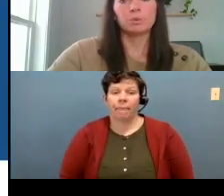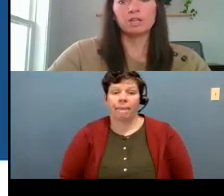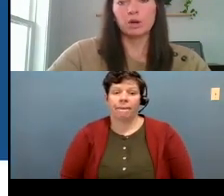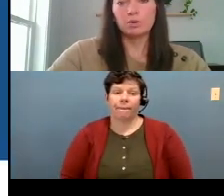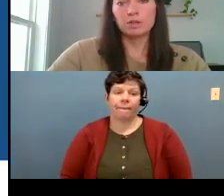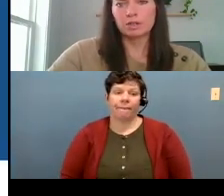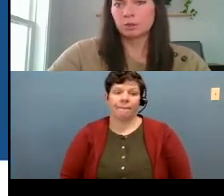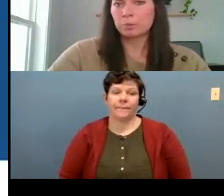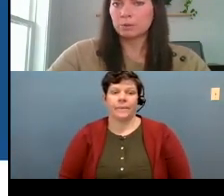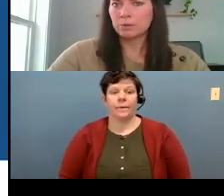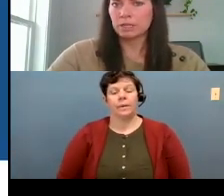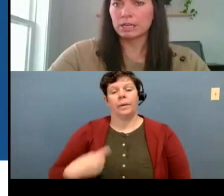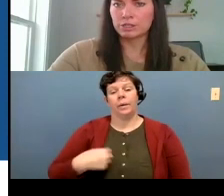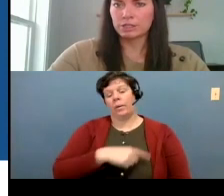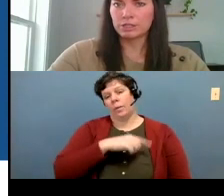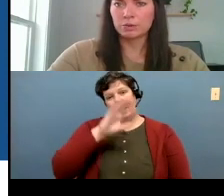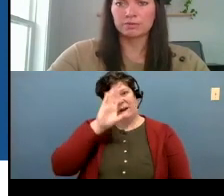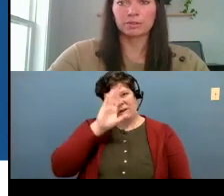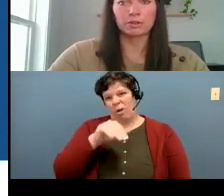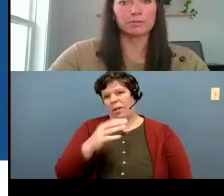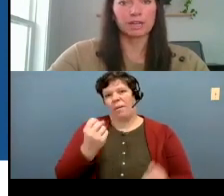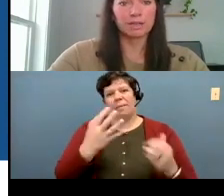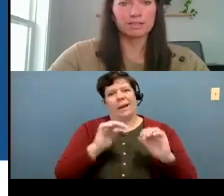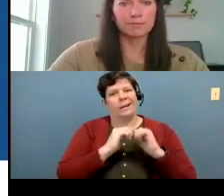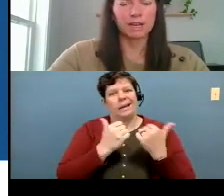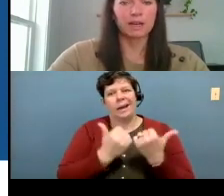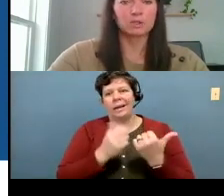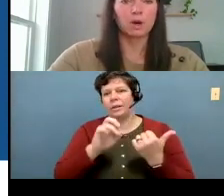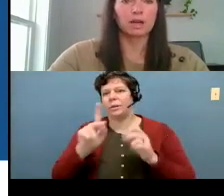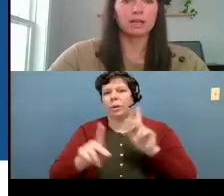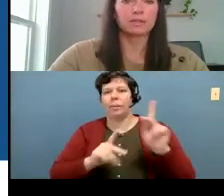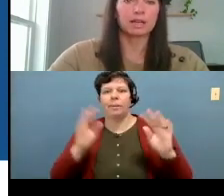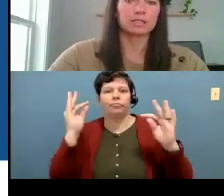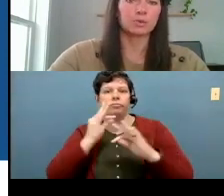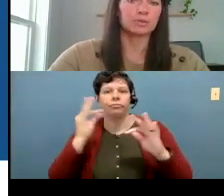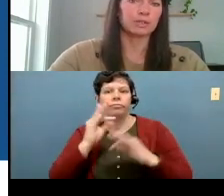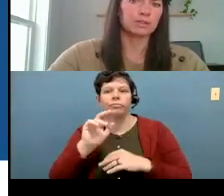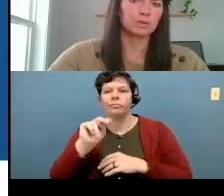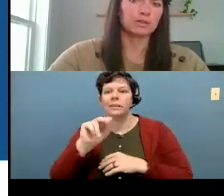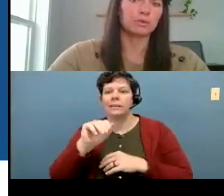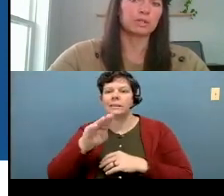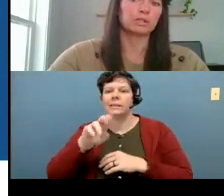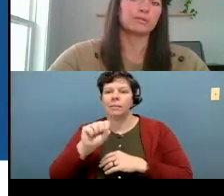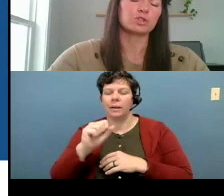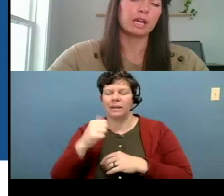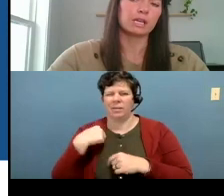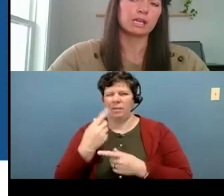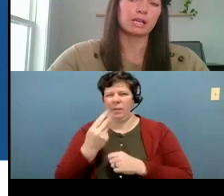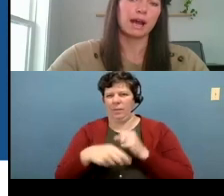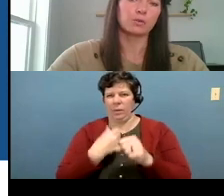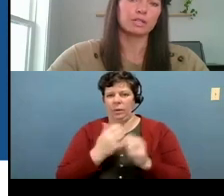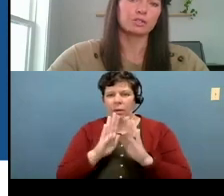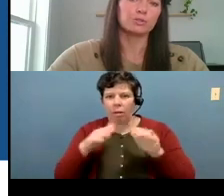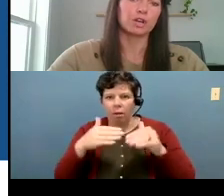But we know there are still people and agencies who have never heard of NamUs. And that's why in the last couple of years, we have focused a lot of training